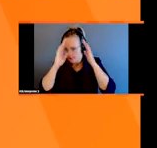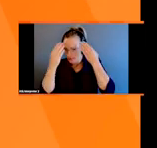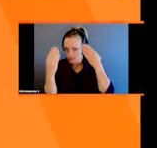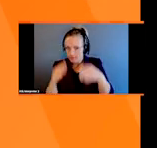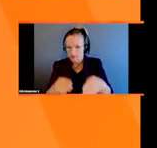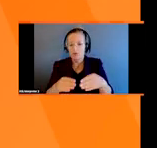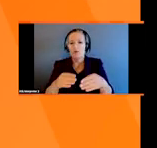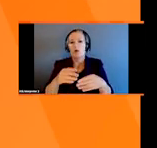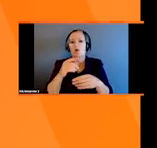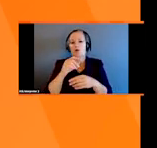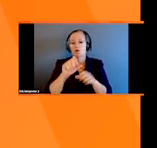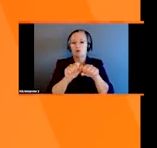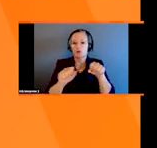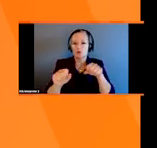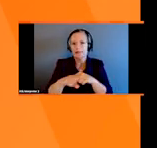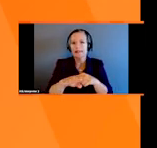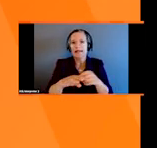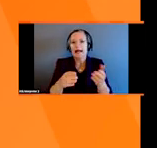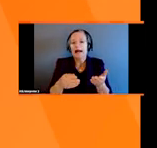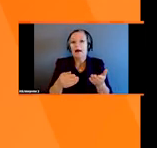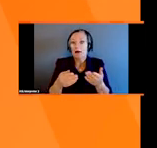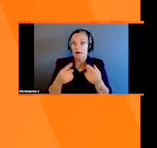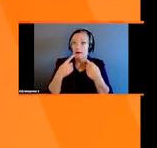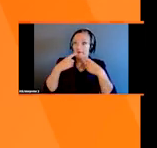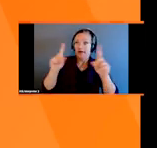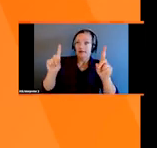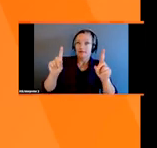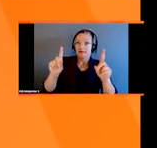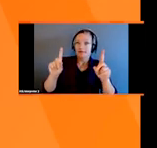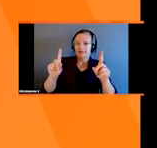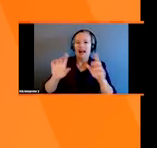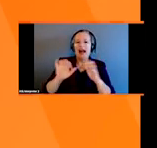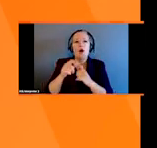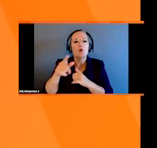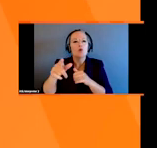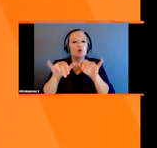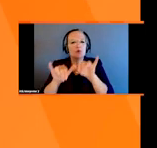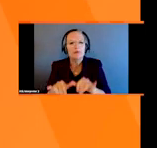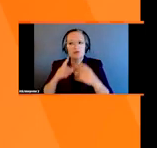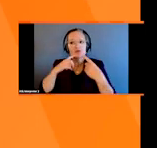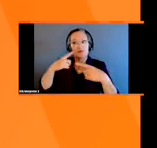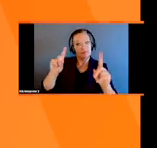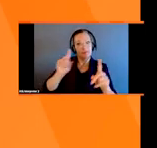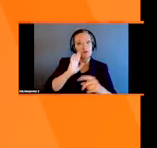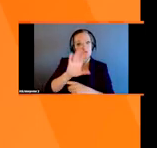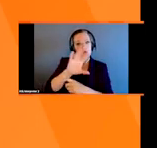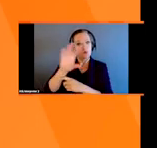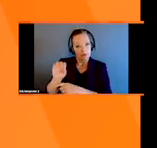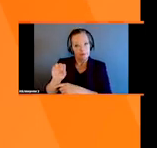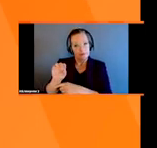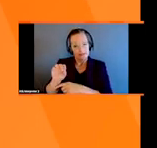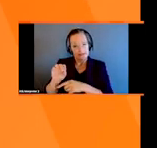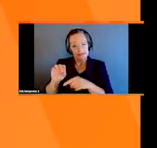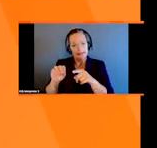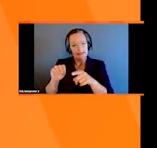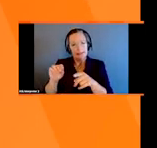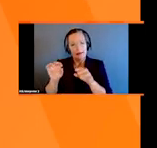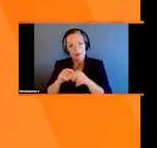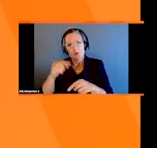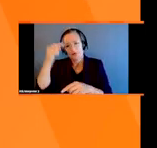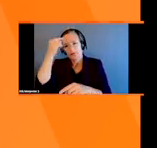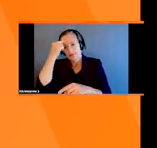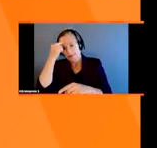So however you measure value in your business, that's how I want to measure social media for your company as well. So it's probably